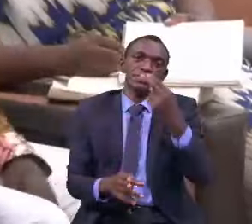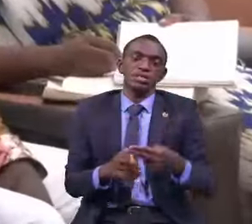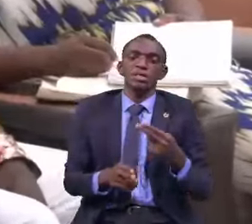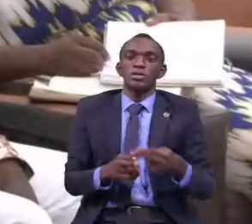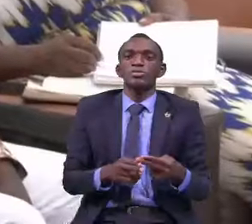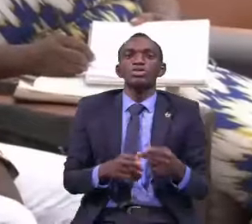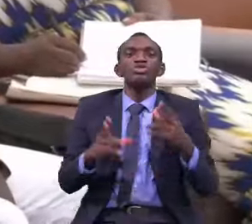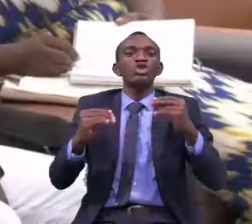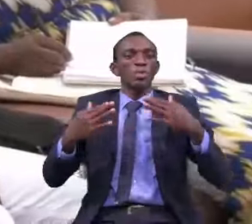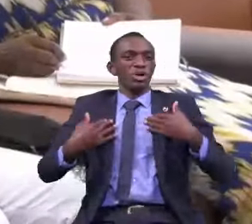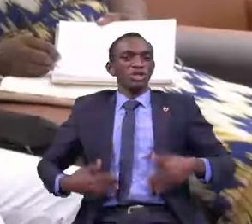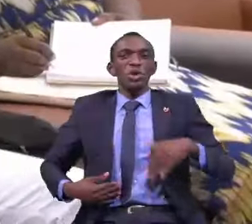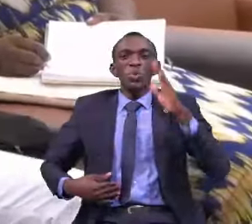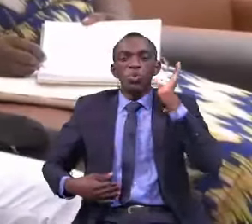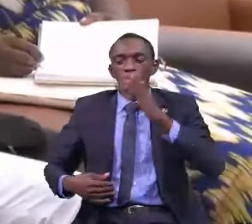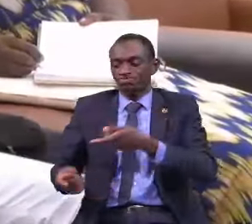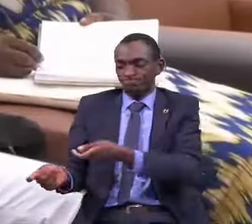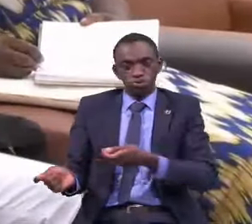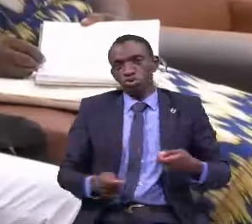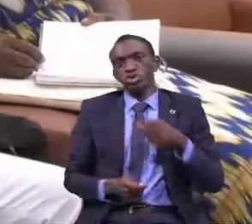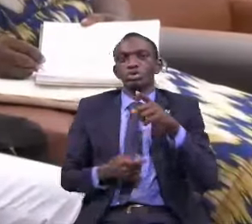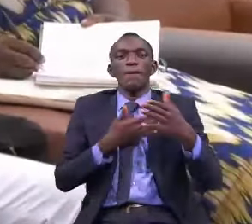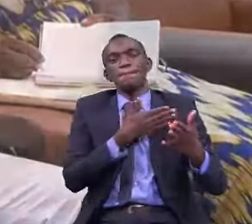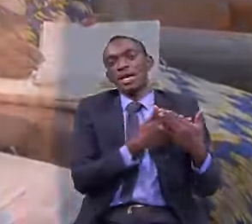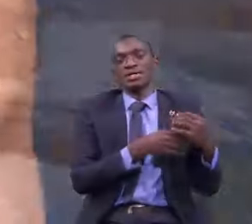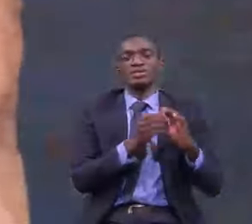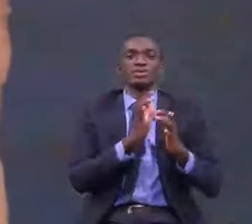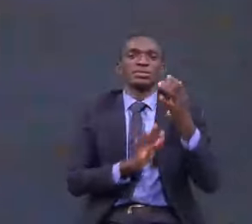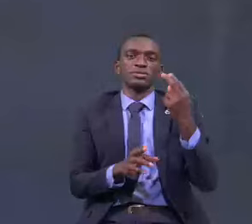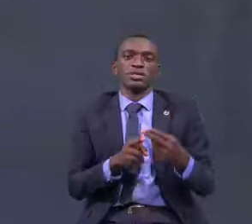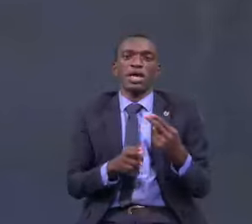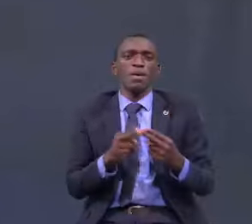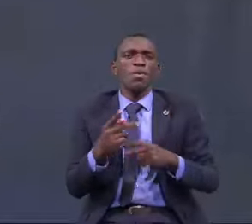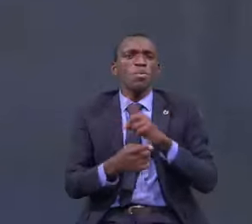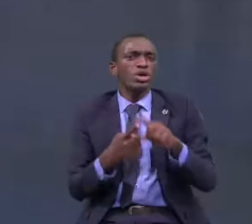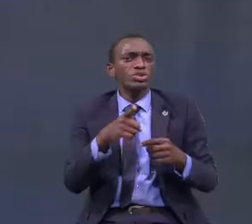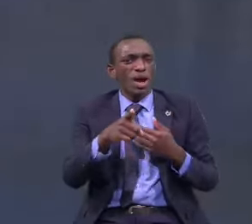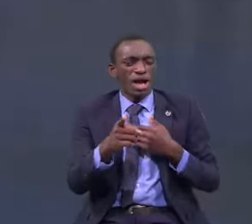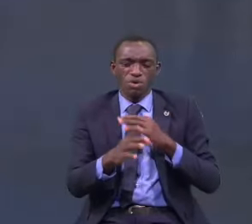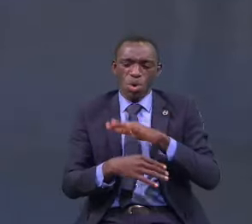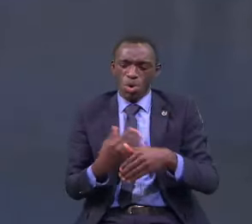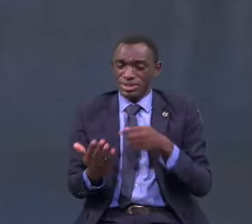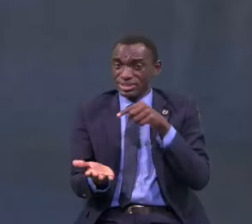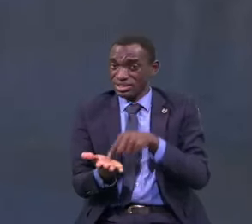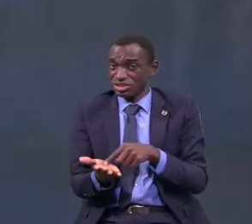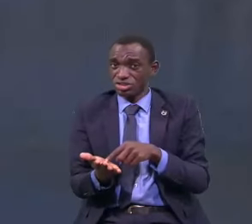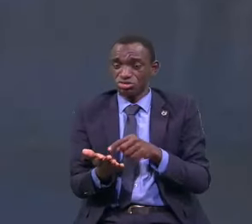Nobody will turn your back. When you have all this glowing pursuit.